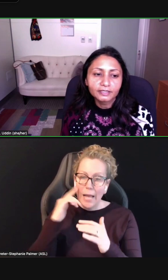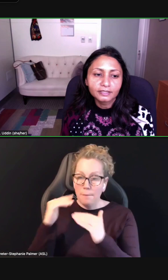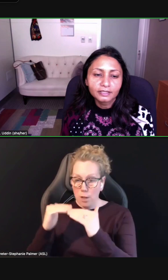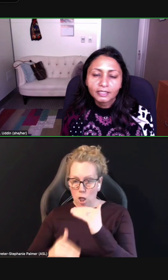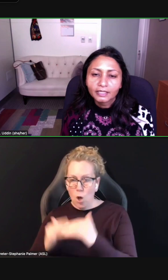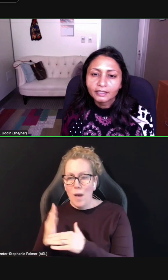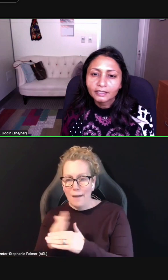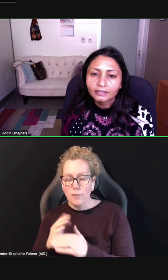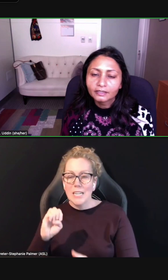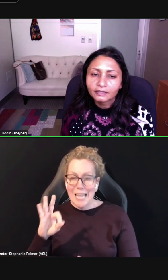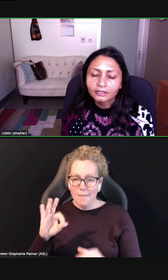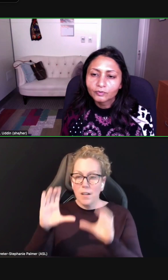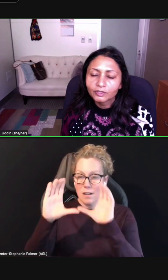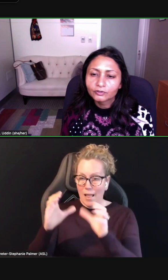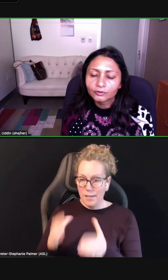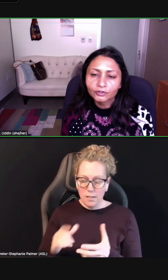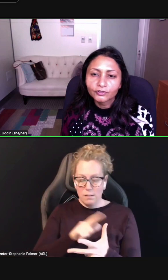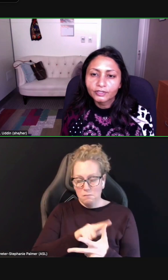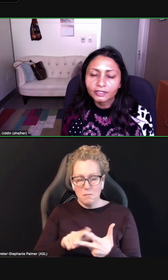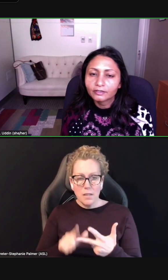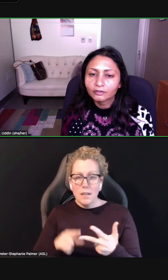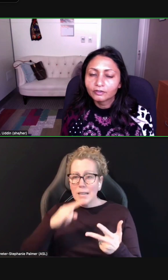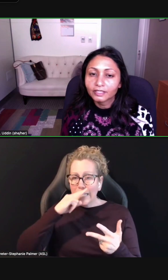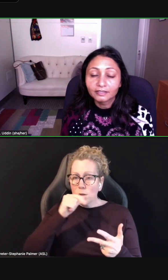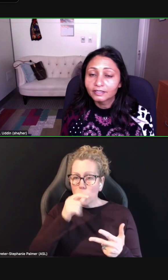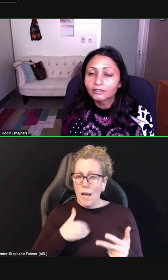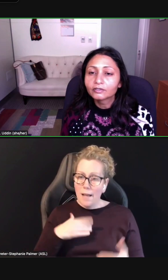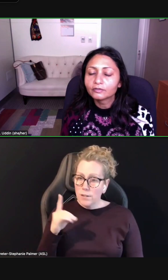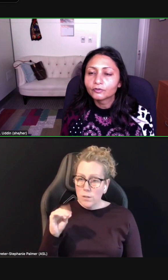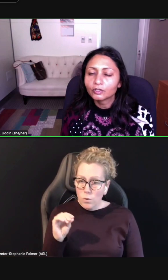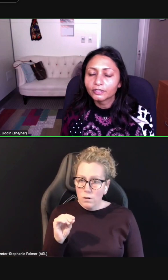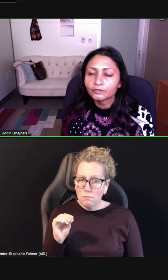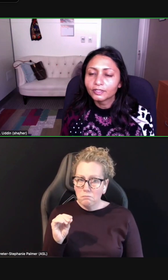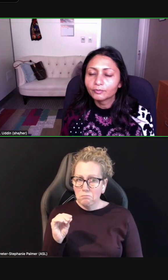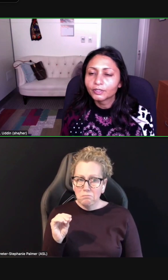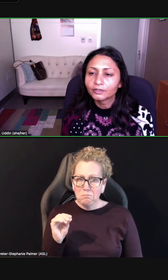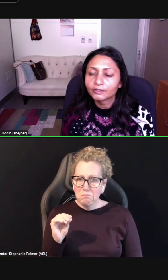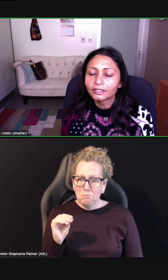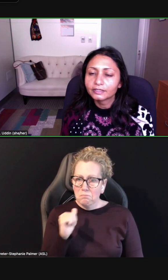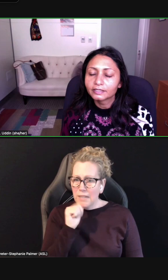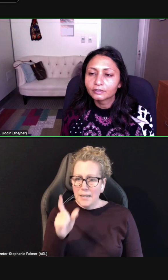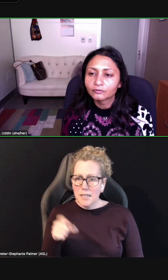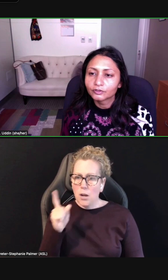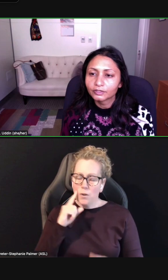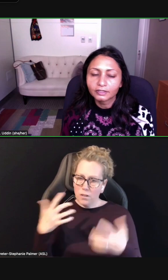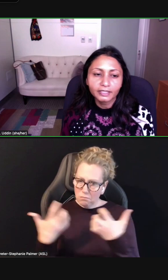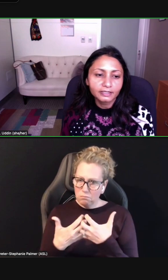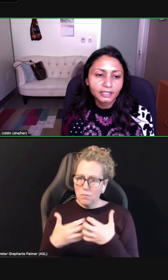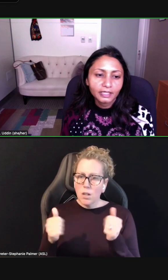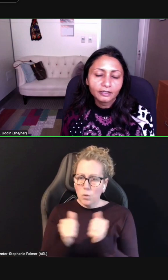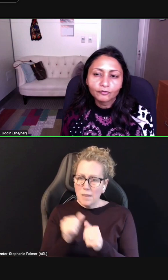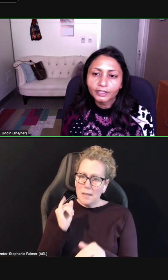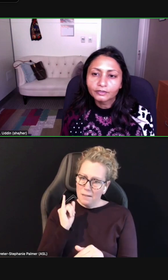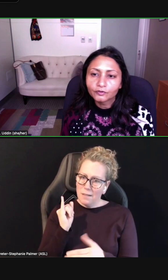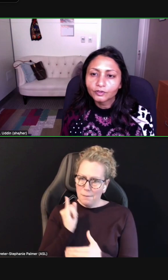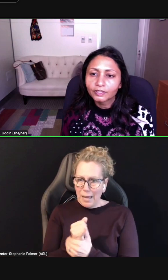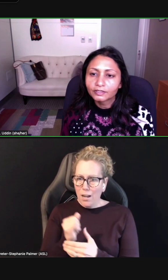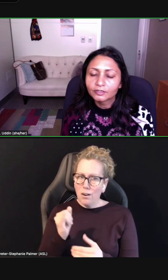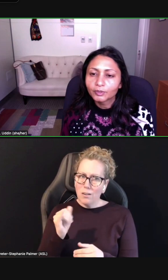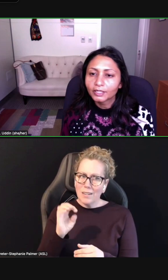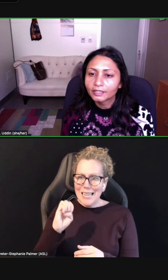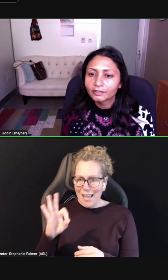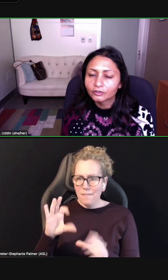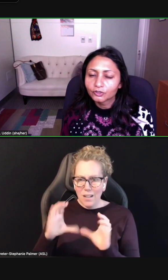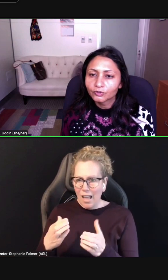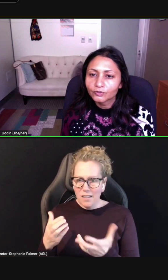function classes, and that the kids with disorders didn't necessarily fall into the impaired executive function class. In fact, if you look